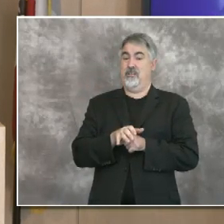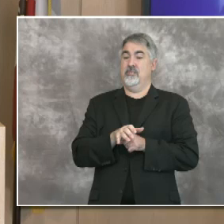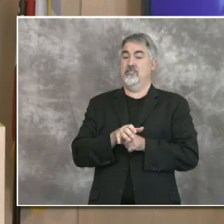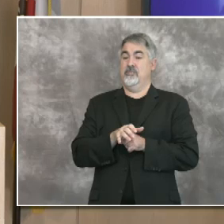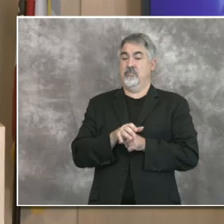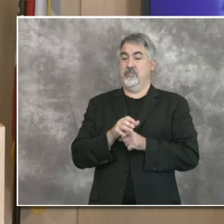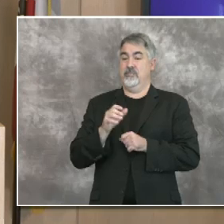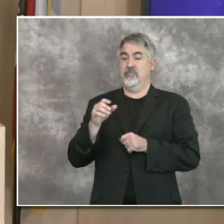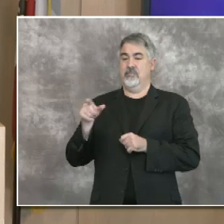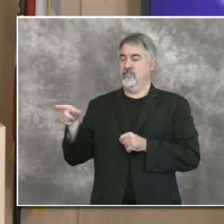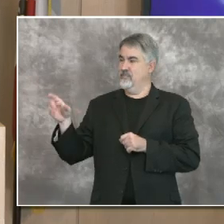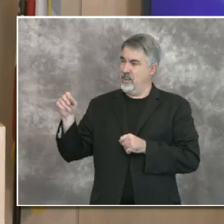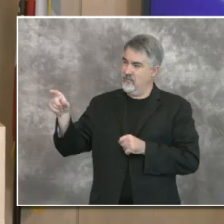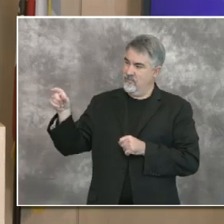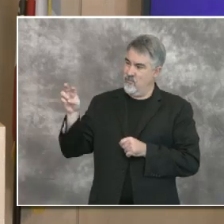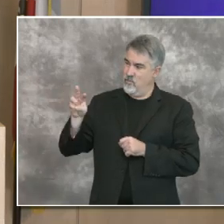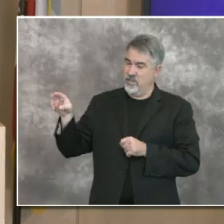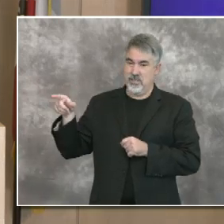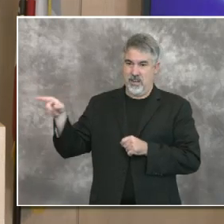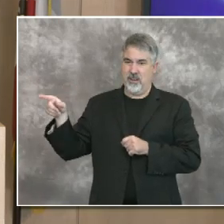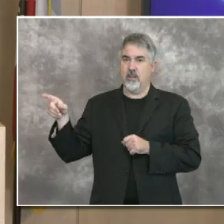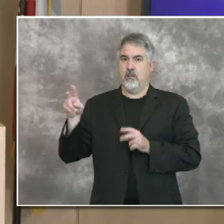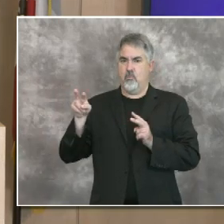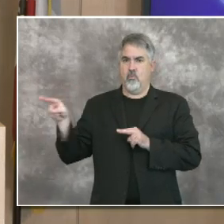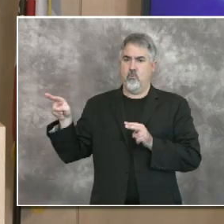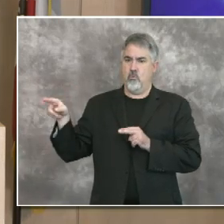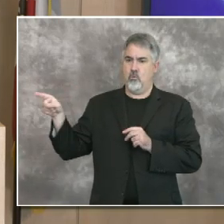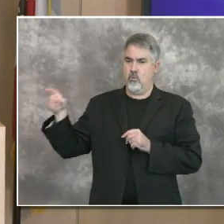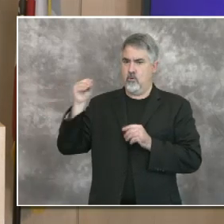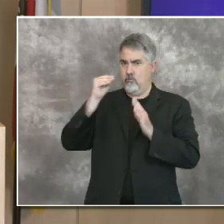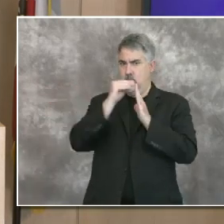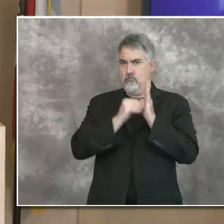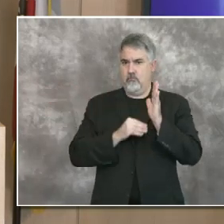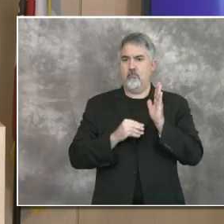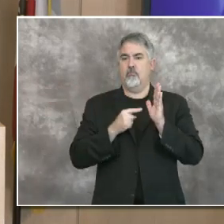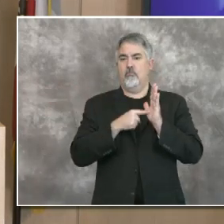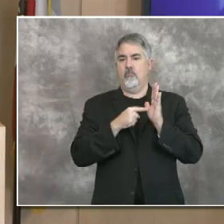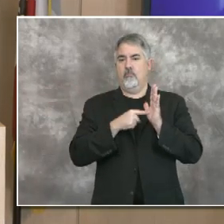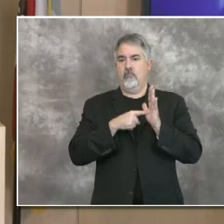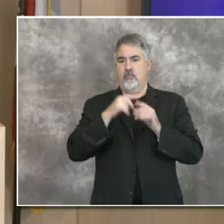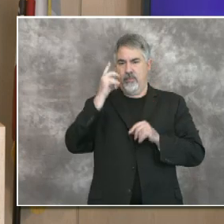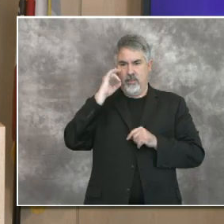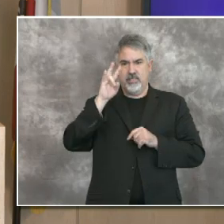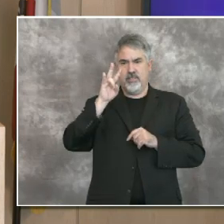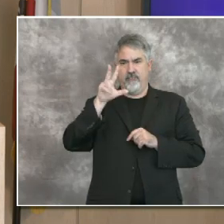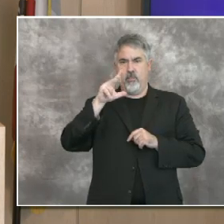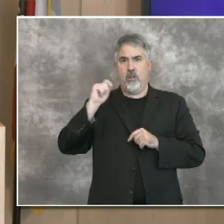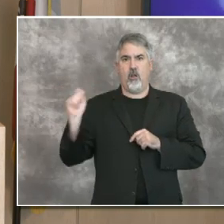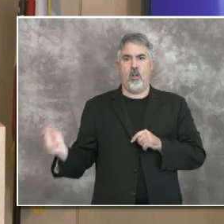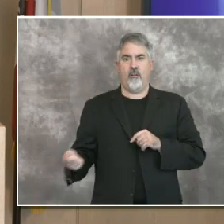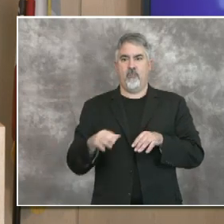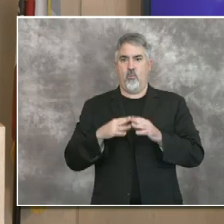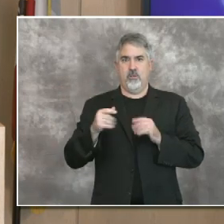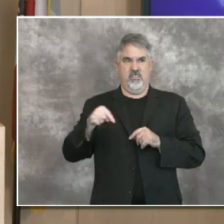coronavirus.sd.com page for all of the golf courses in San Diego County. I think there's 73. They can review that, and they can fill that out. If they